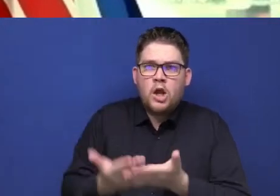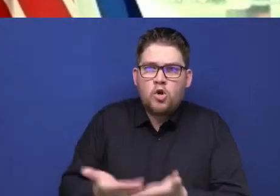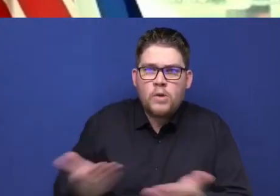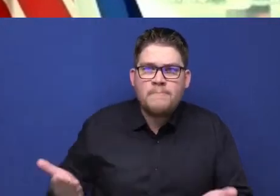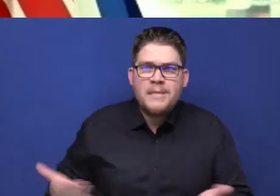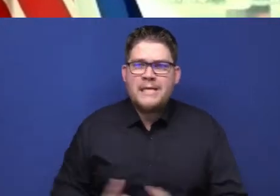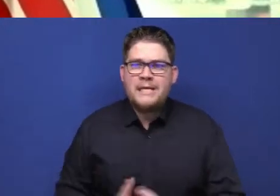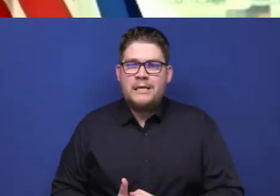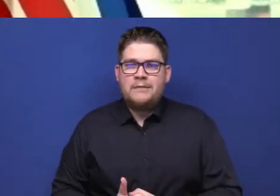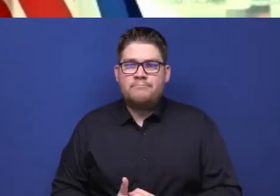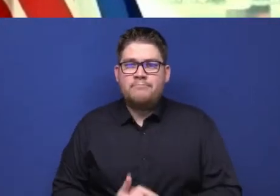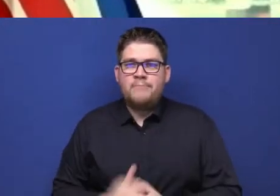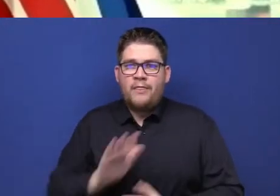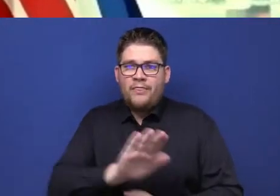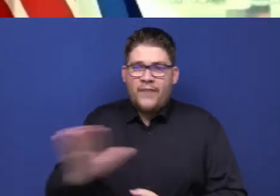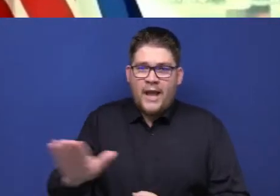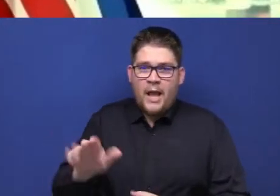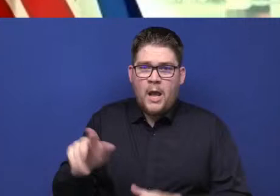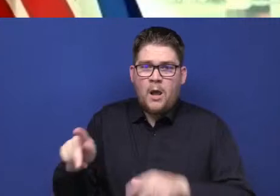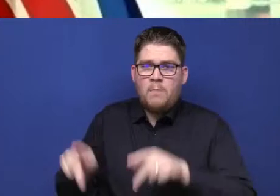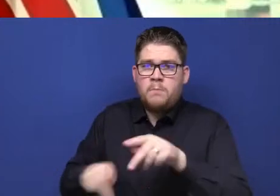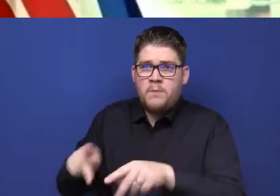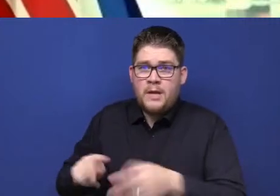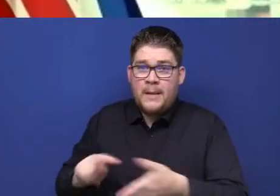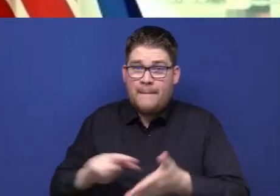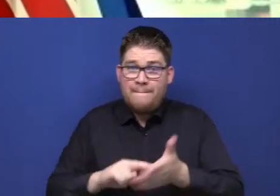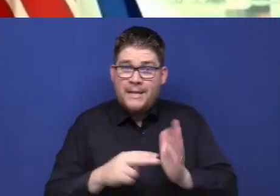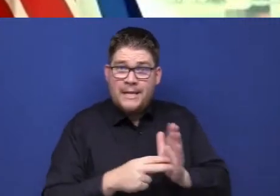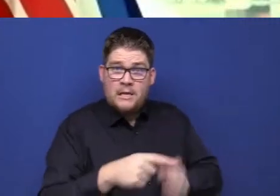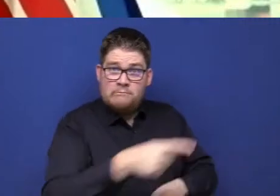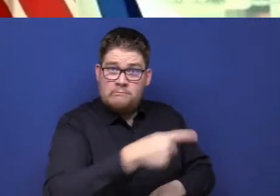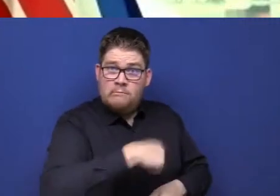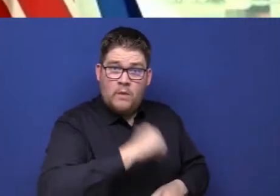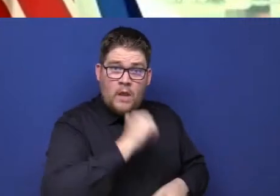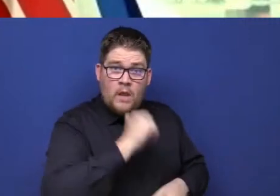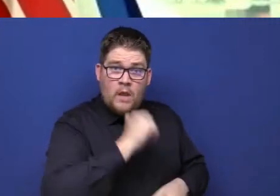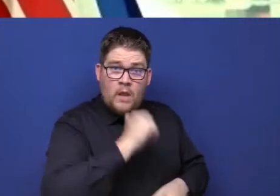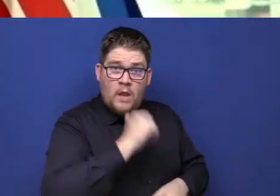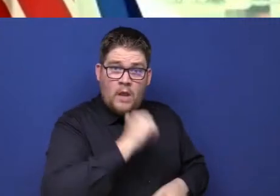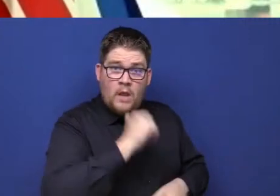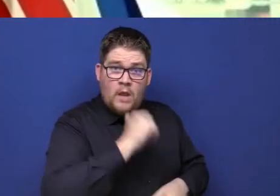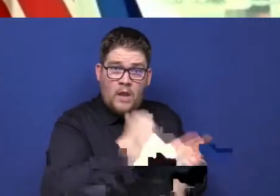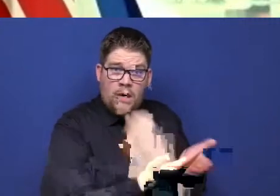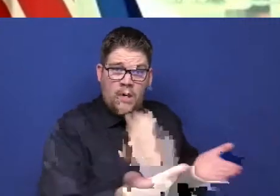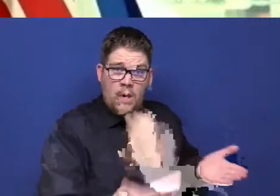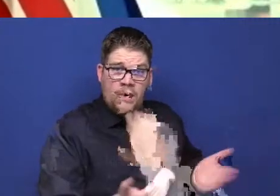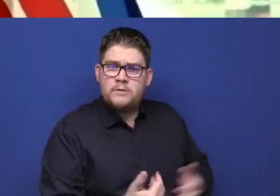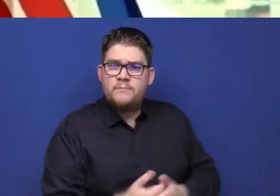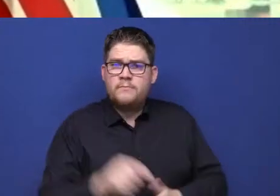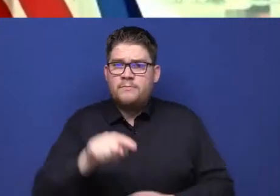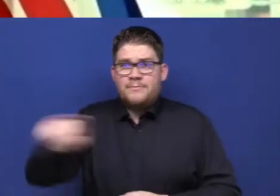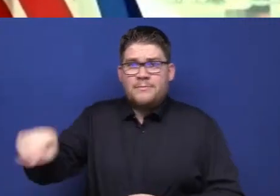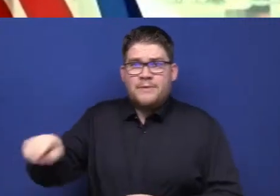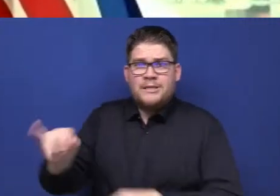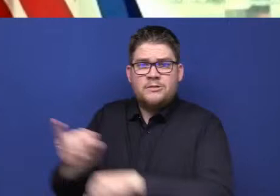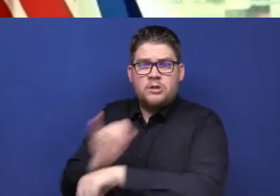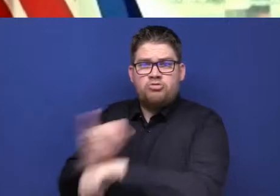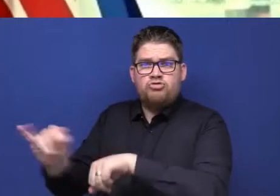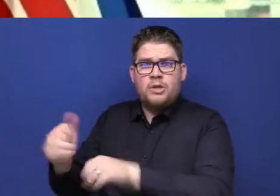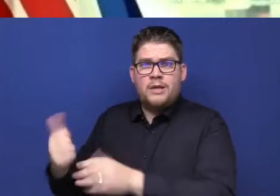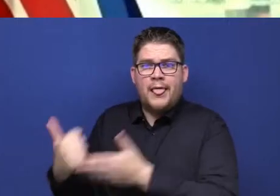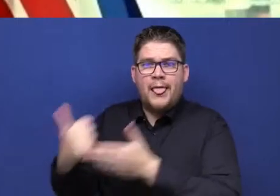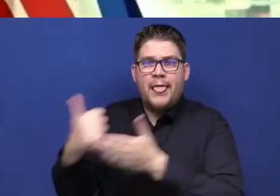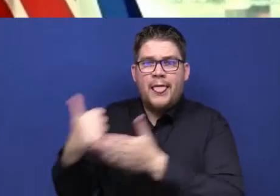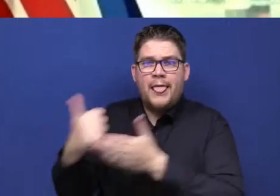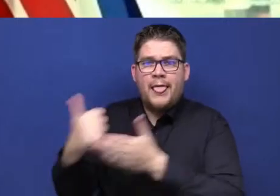fighting fires? First, I'll make a couple of points. First off, that's not an internal BC Wildfire Service memo. It is an